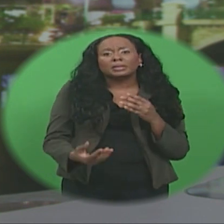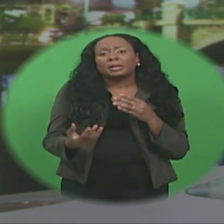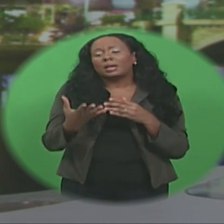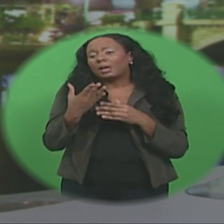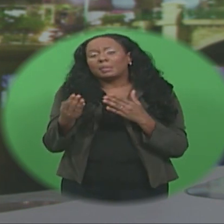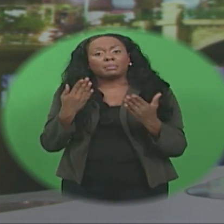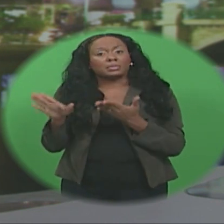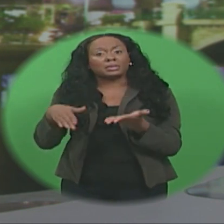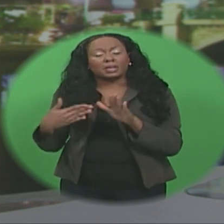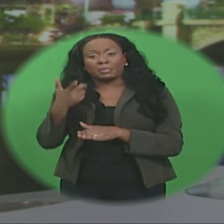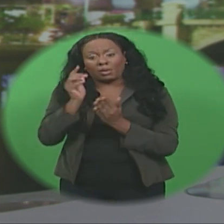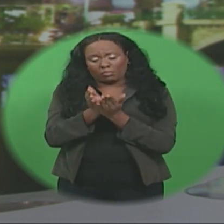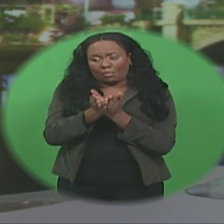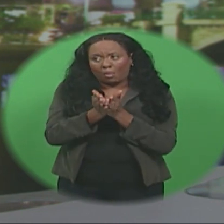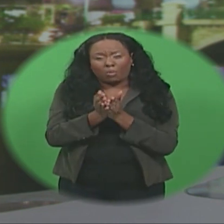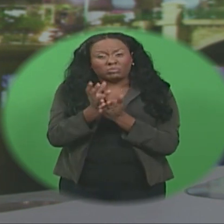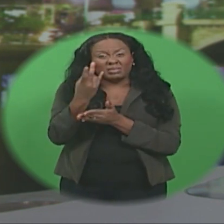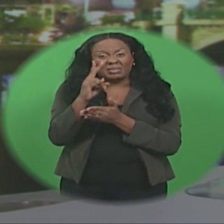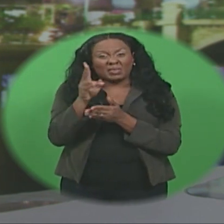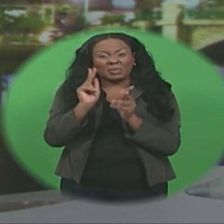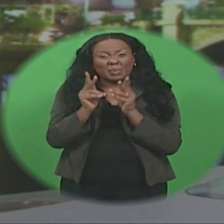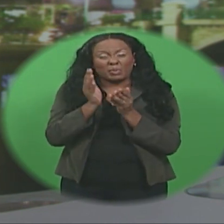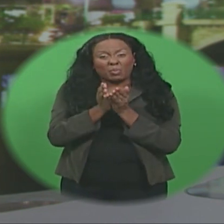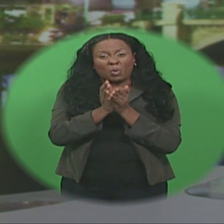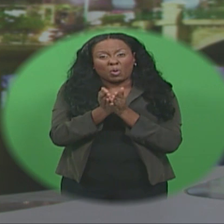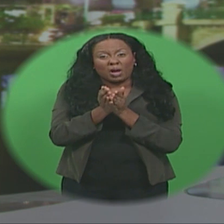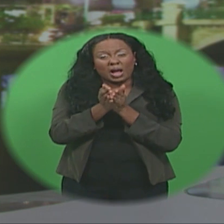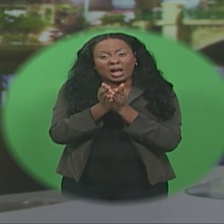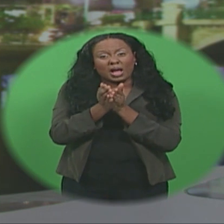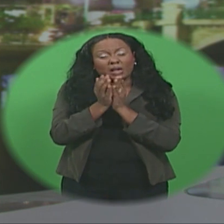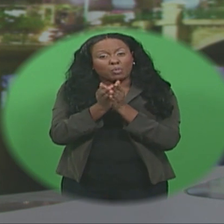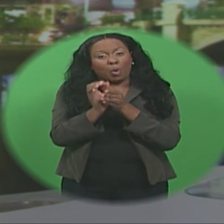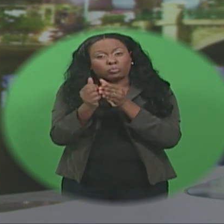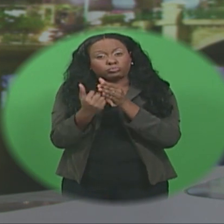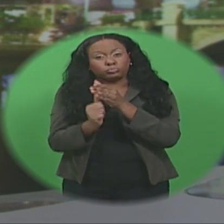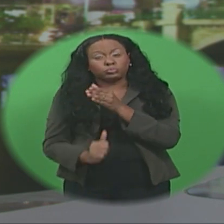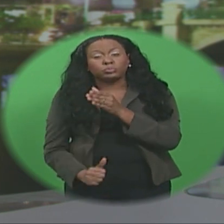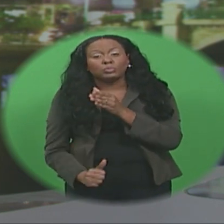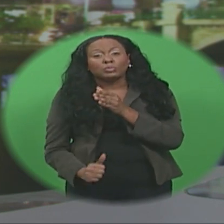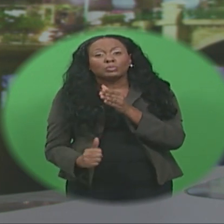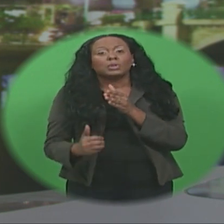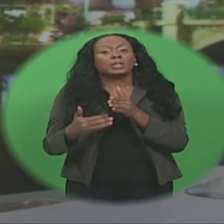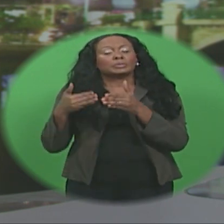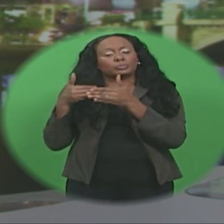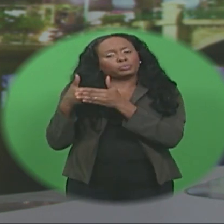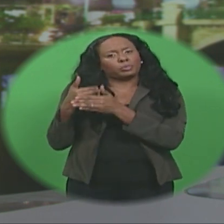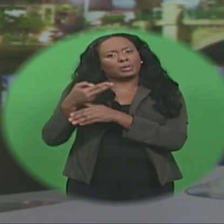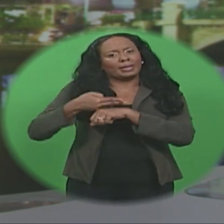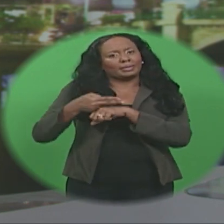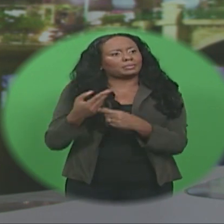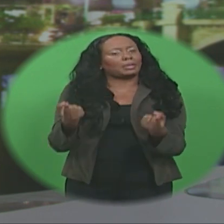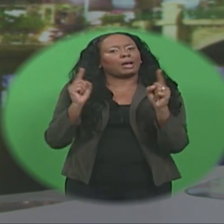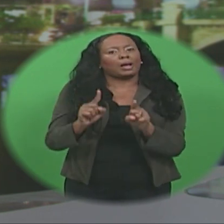carrying 17 people sank off the northern coast of Haiti over the weekend. Media reports said the incident occurred last